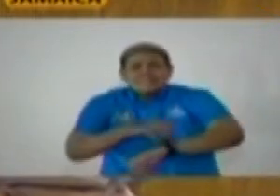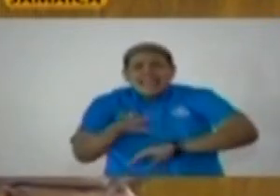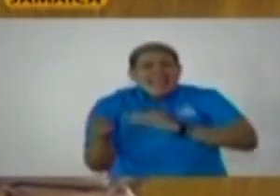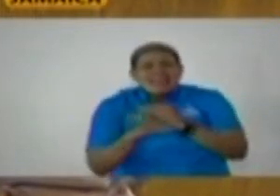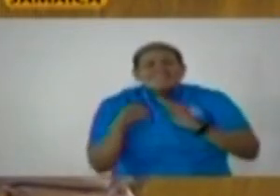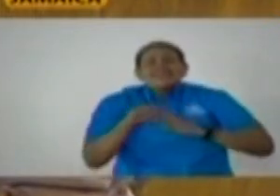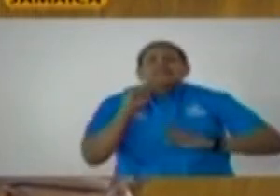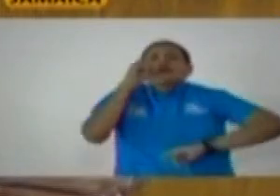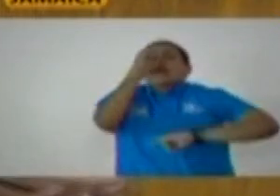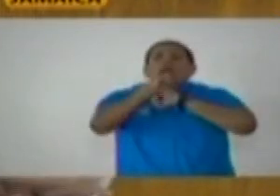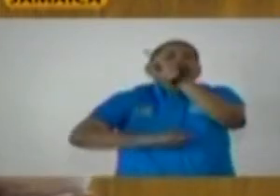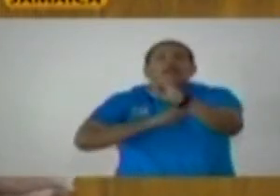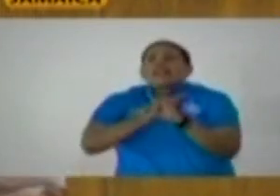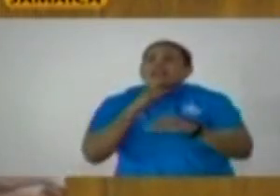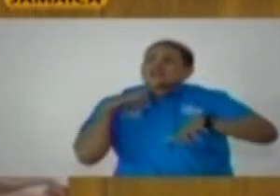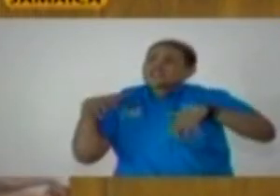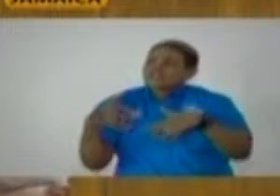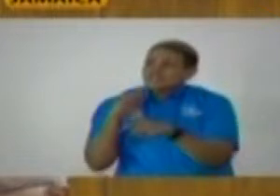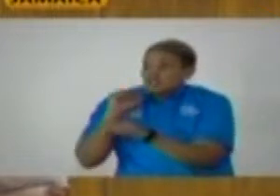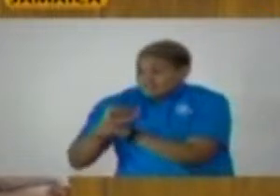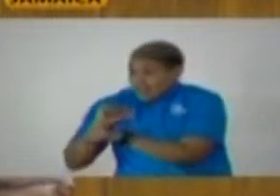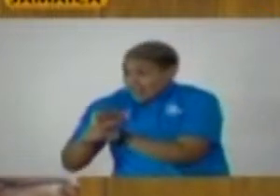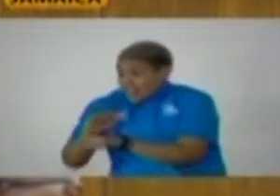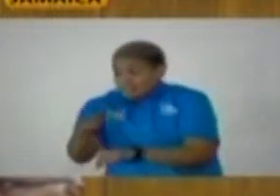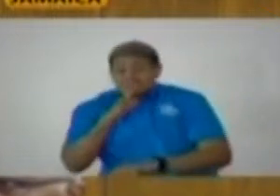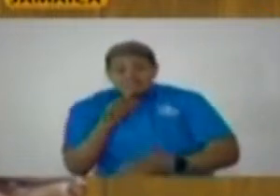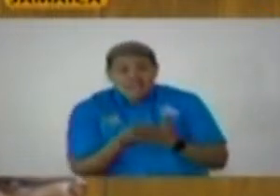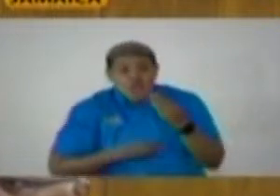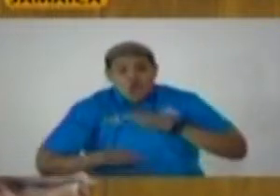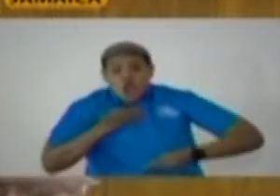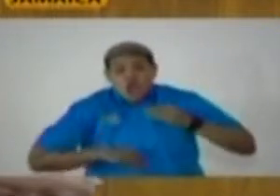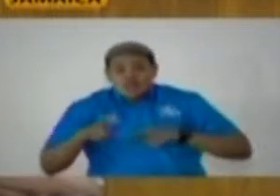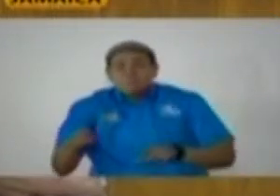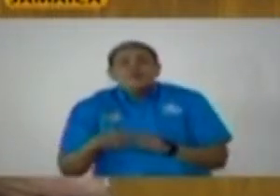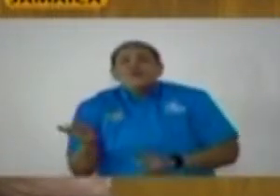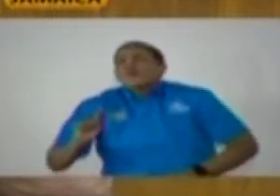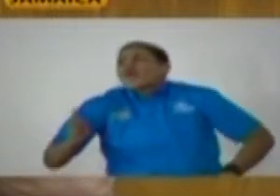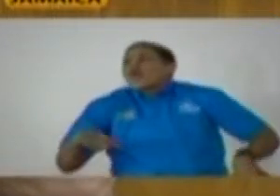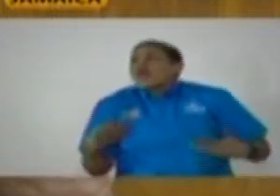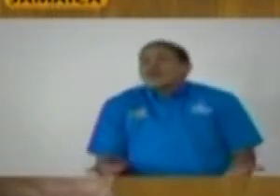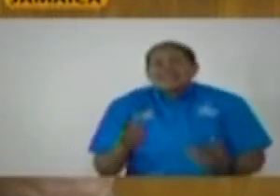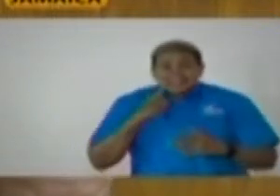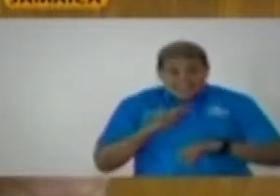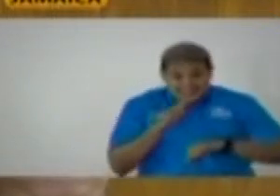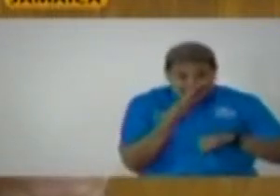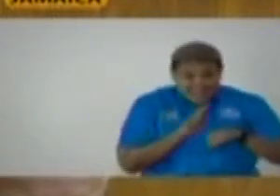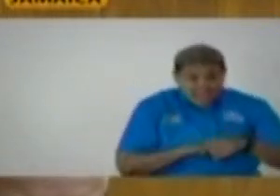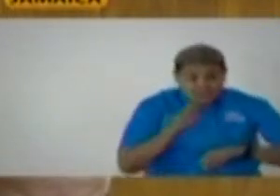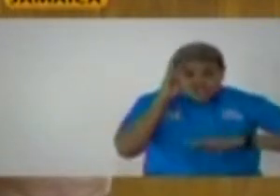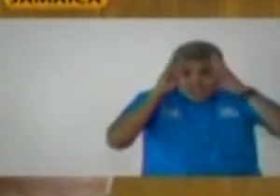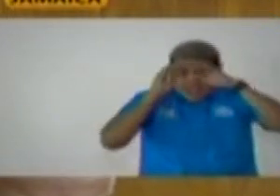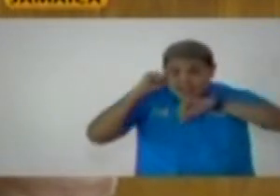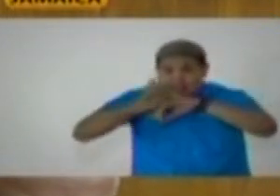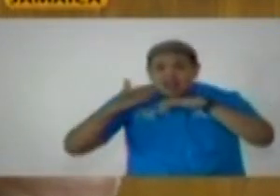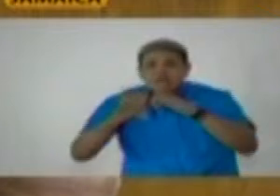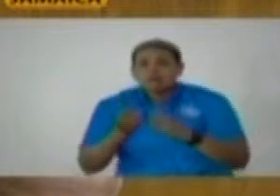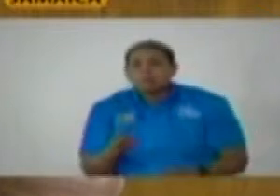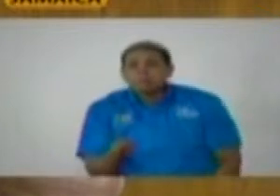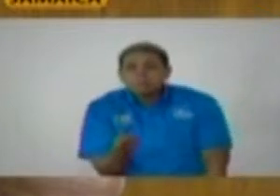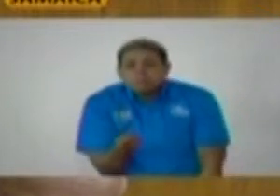an international division of labor as an economy in which major innovation rarely